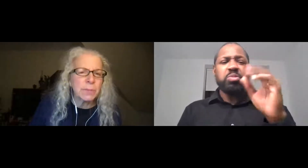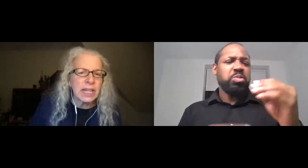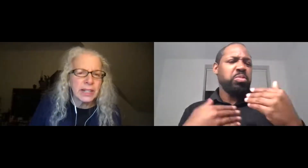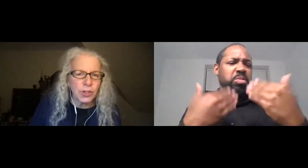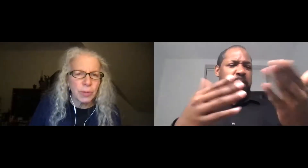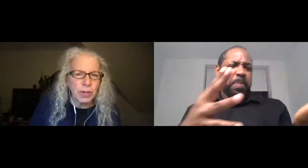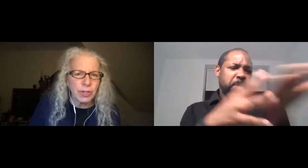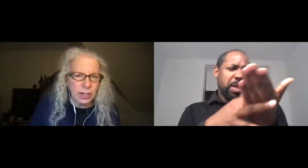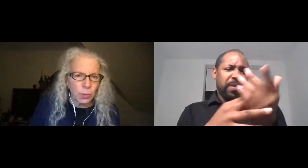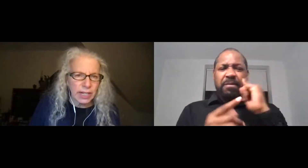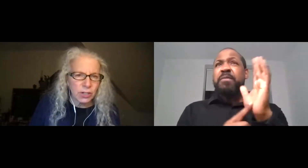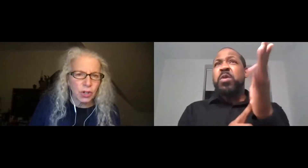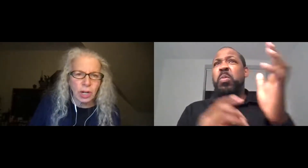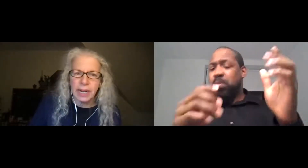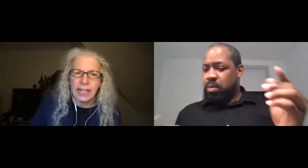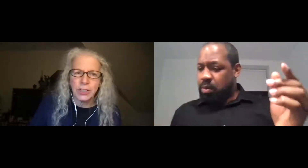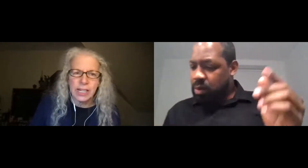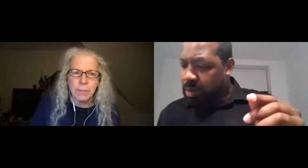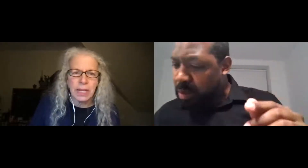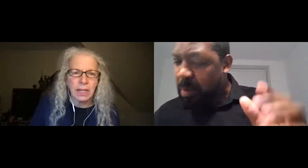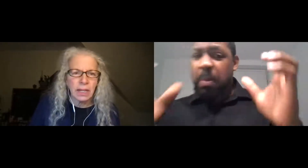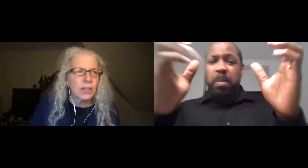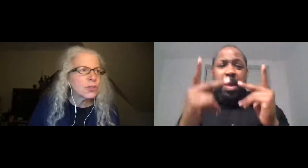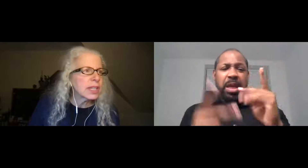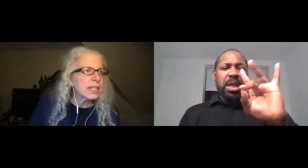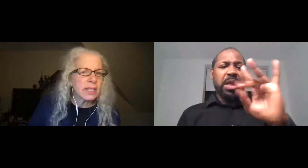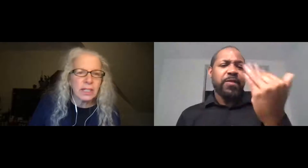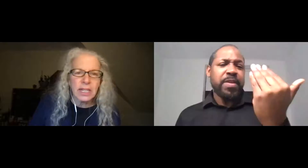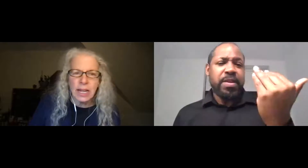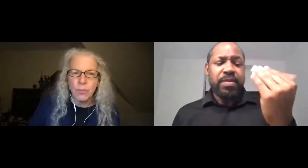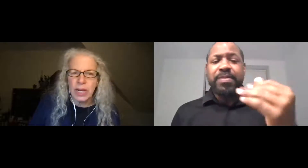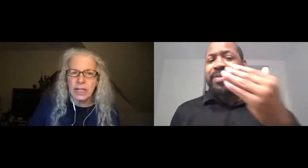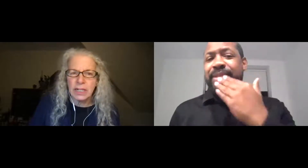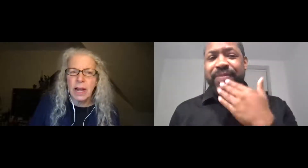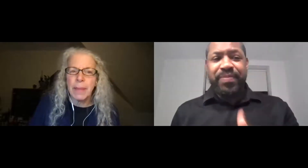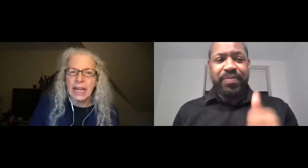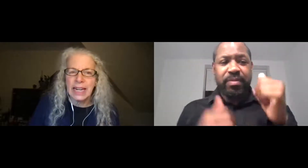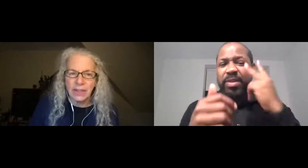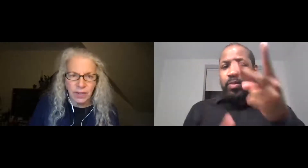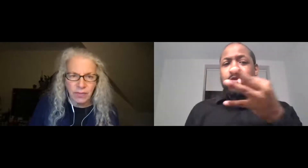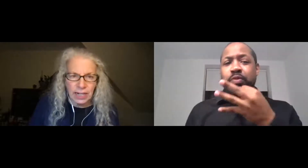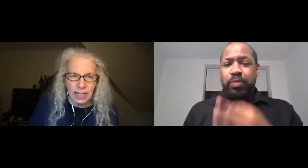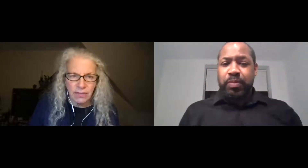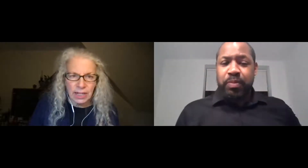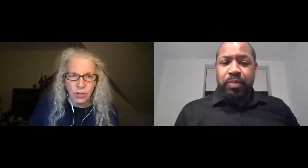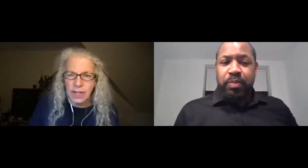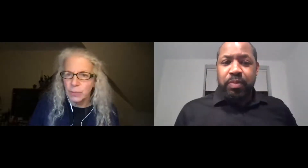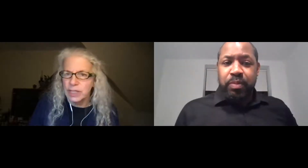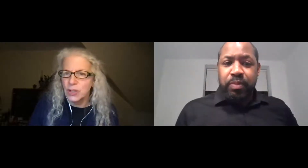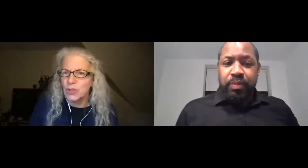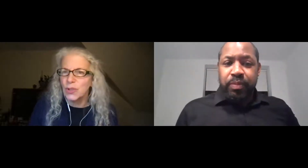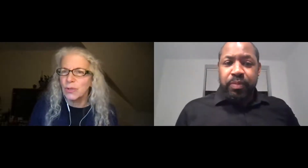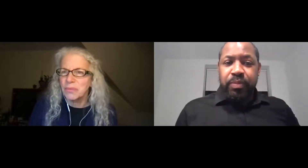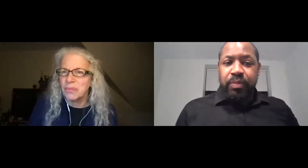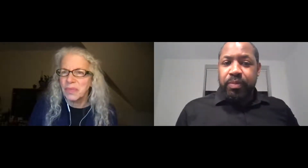person speaking is going to be Christine West to talk about HSTP. So let's take a break and come back at 8:15, if that's all right. We'll